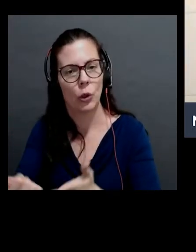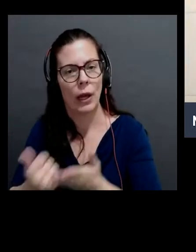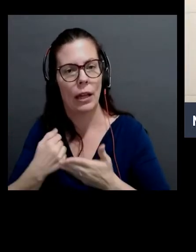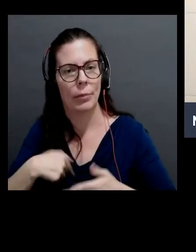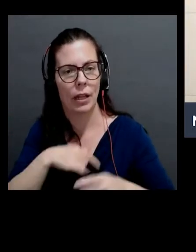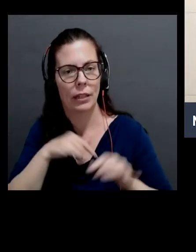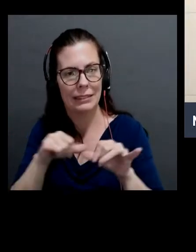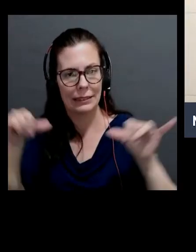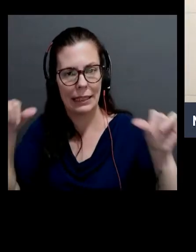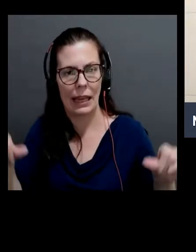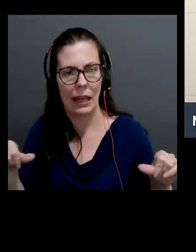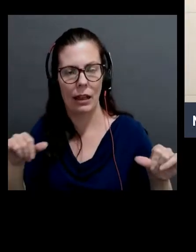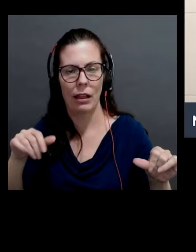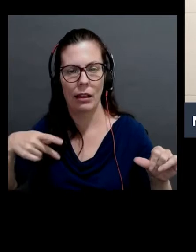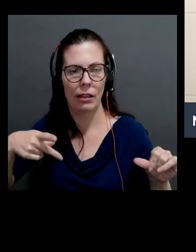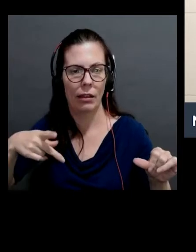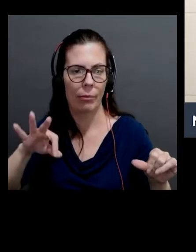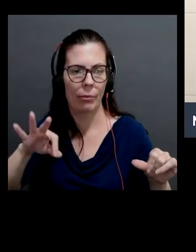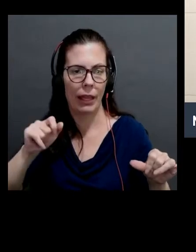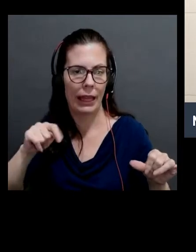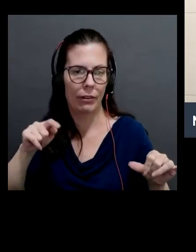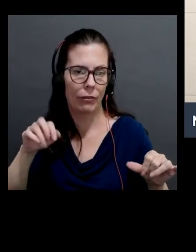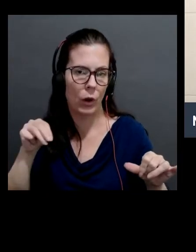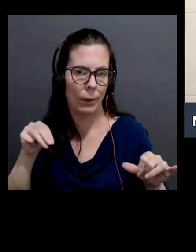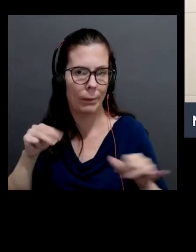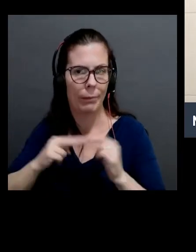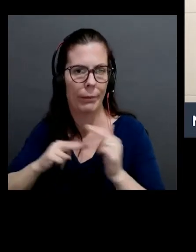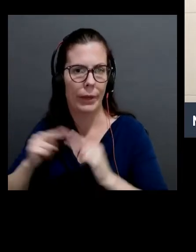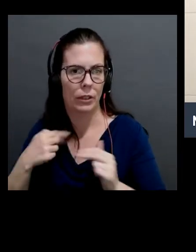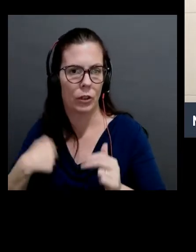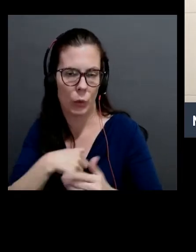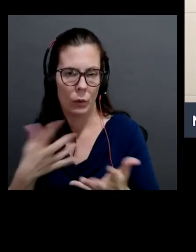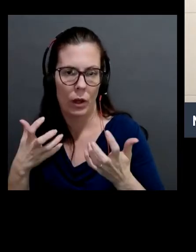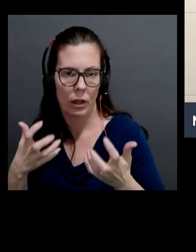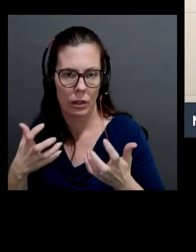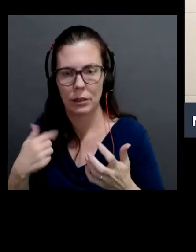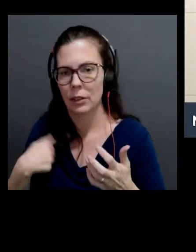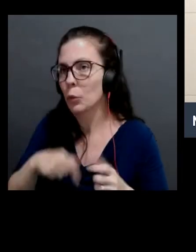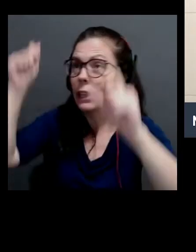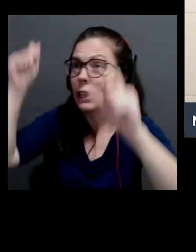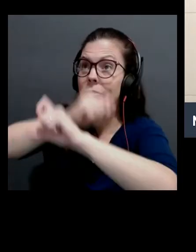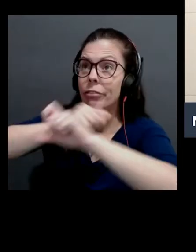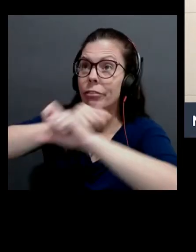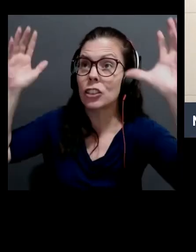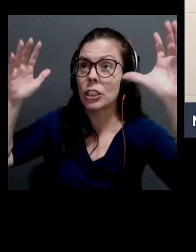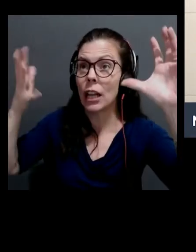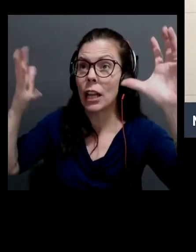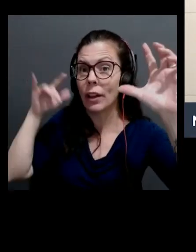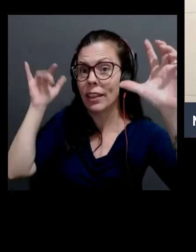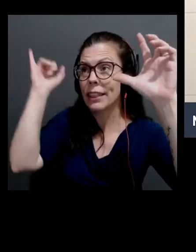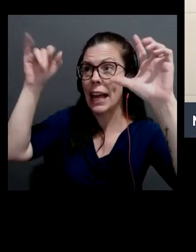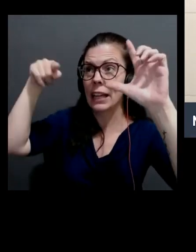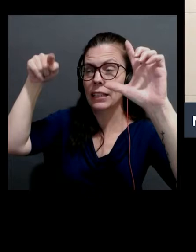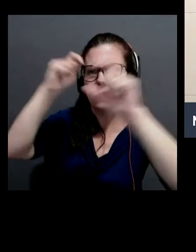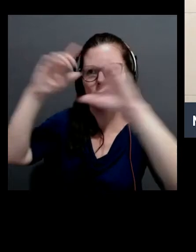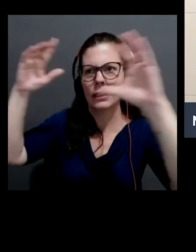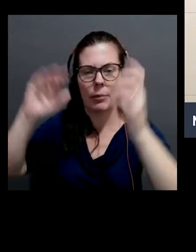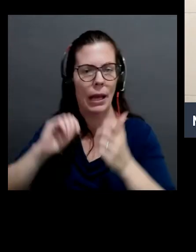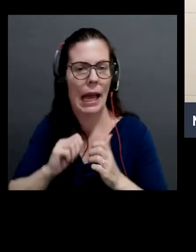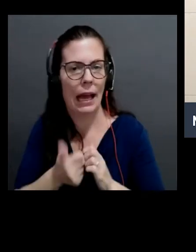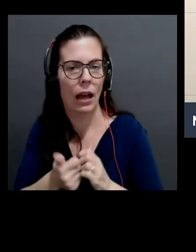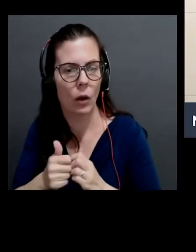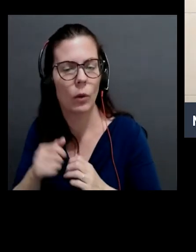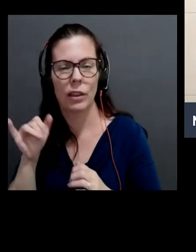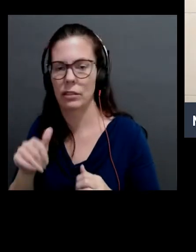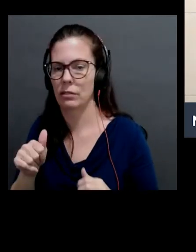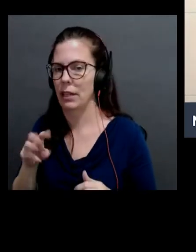the platform and build the platform that we wanted to. Like we had the vision for the platform, but like to get to it, that's really where